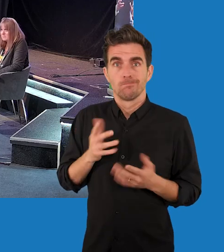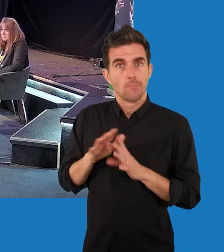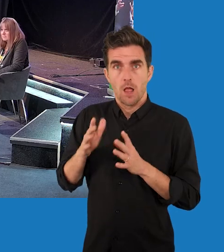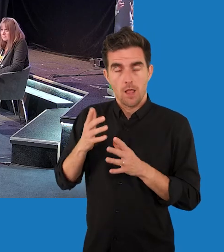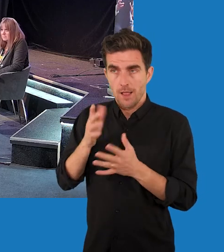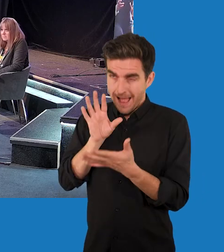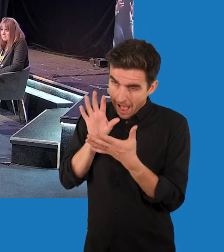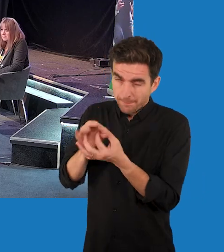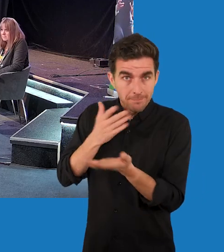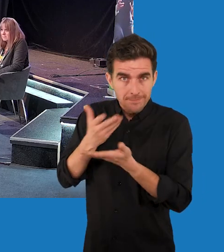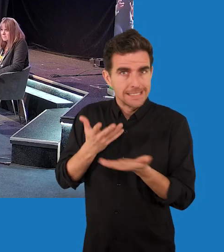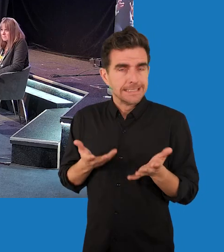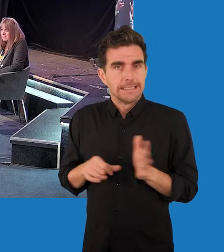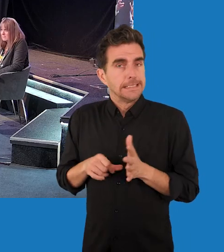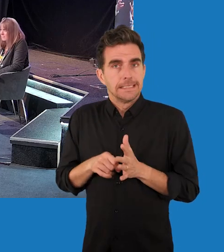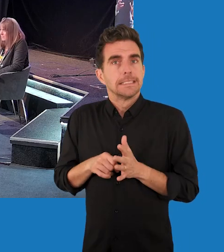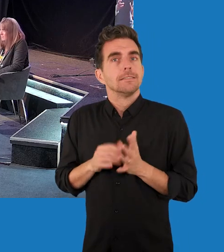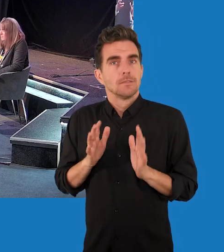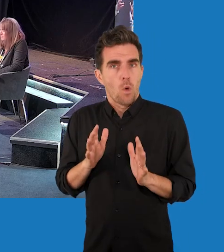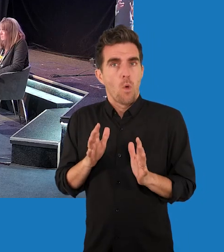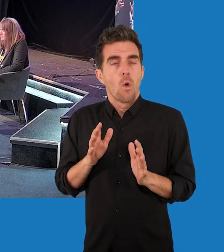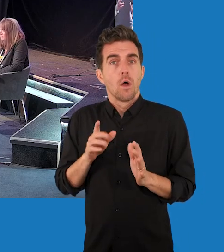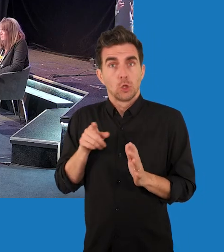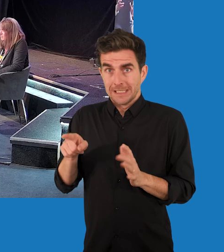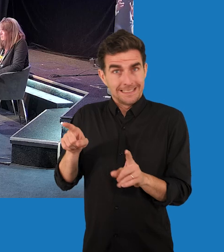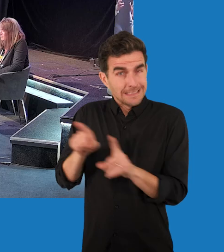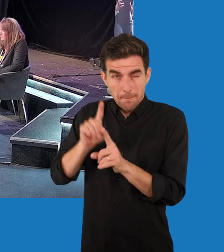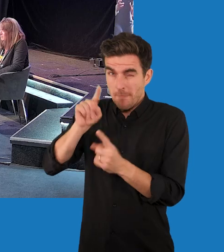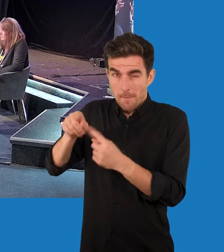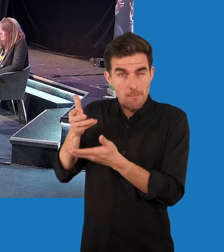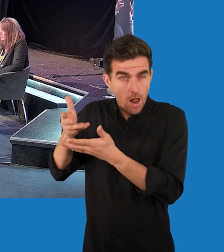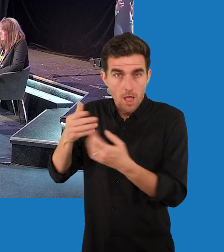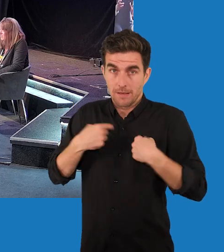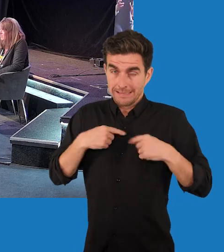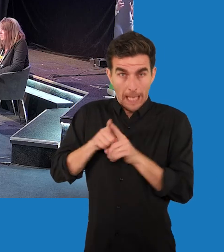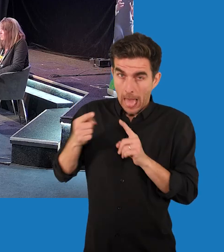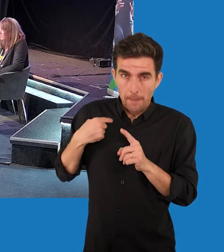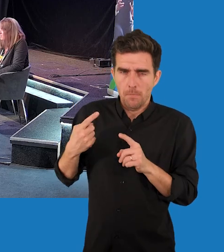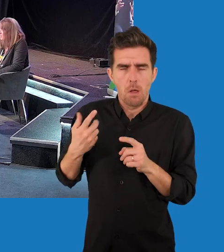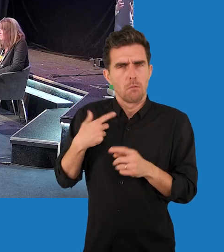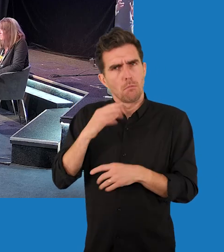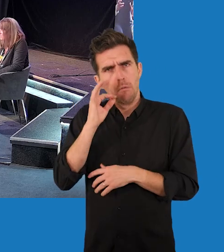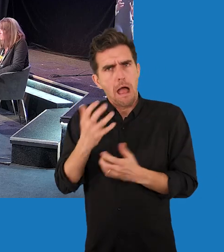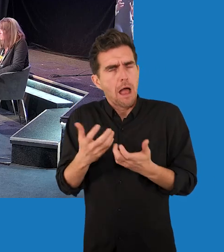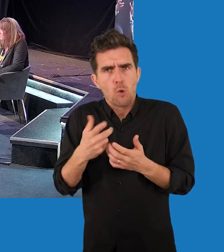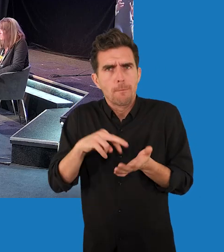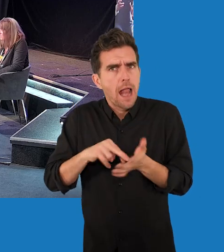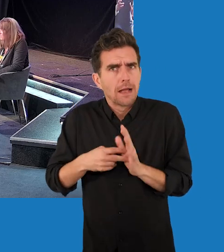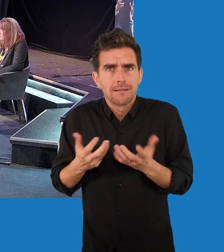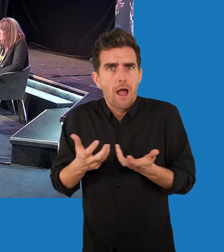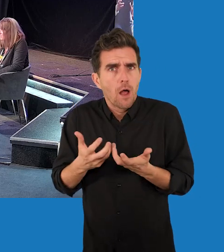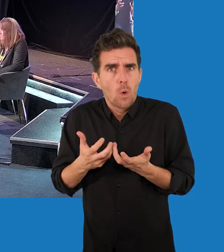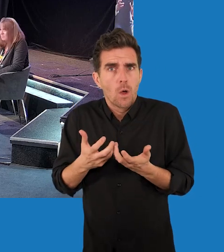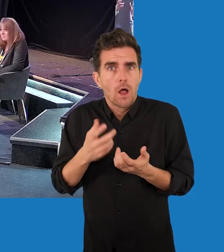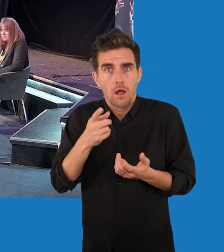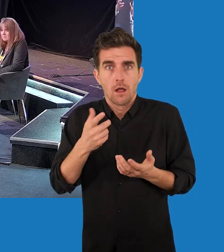lot of families, but most of them aren't necessarily engaging. She's engaging with the same people. So my question is, what do you plan? How do